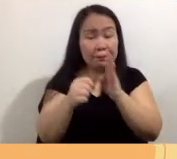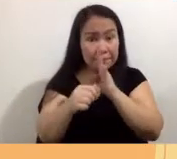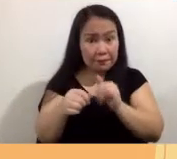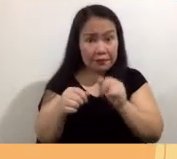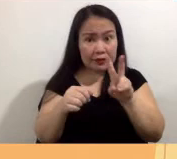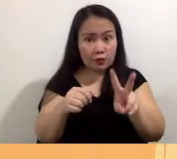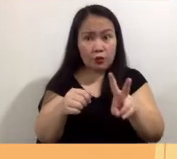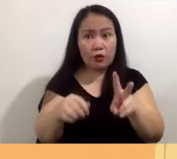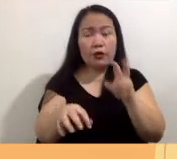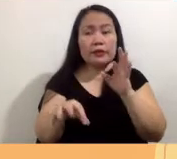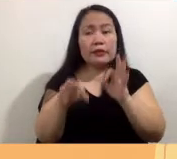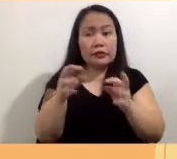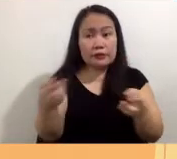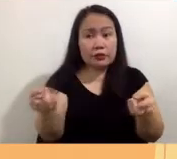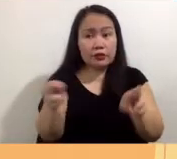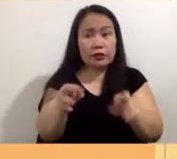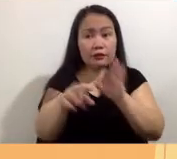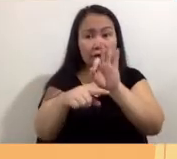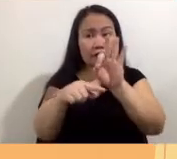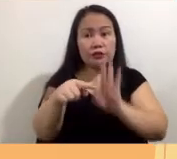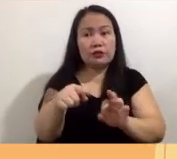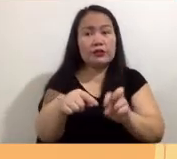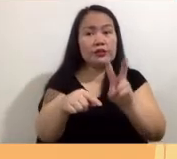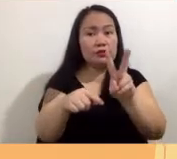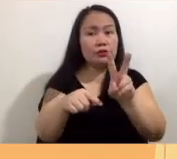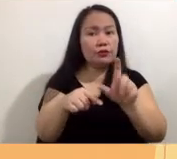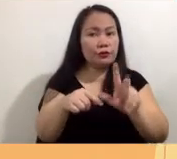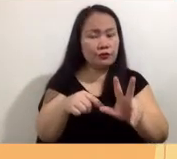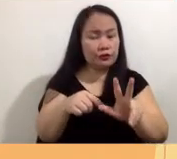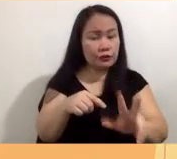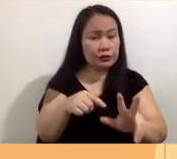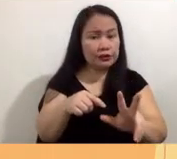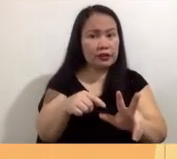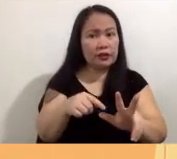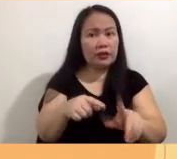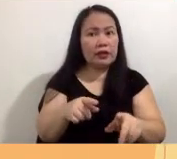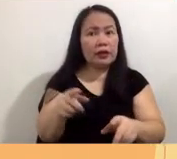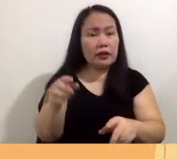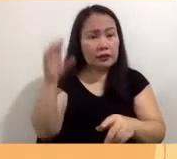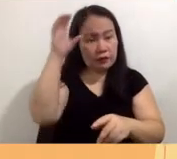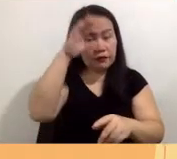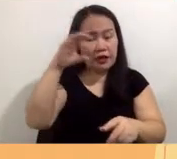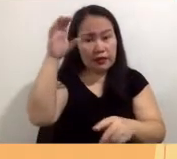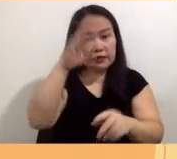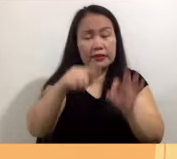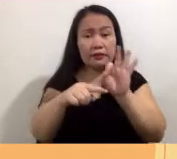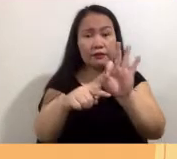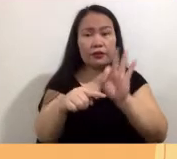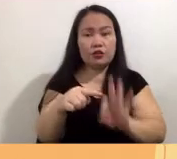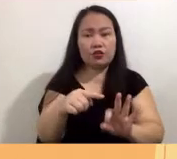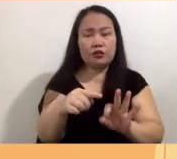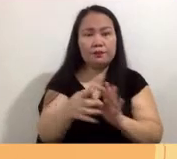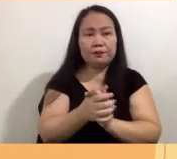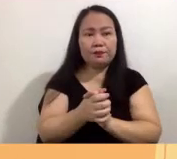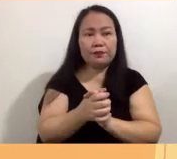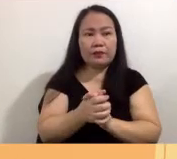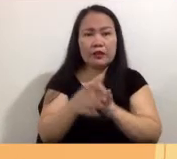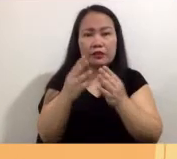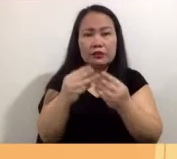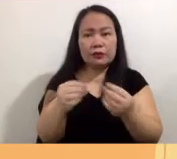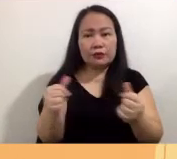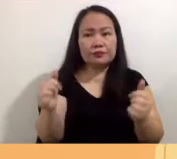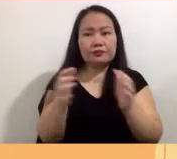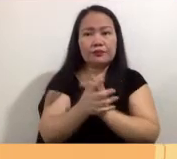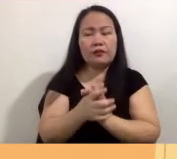the resulting fraction is 2/3. So ang magiging result na daw ay 2/3. So find the fraction. Yun ang pinapahanap sa